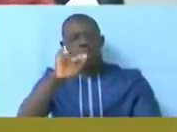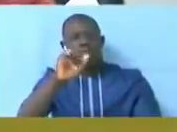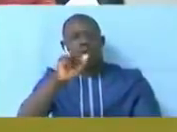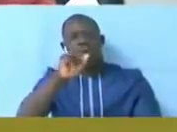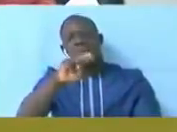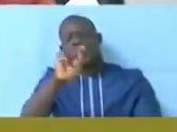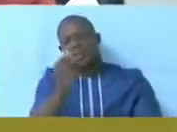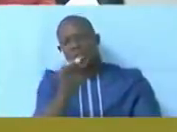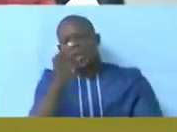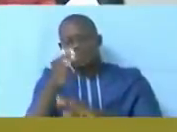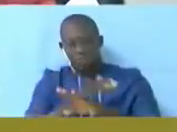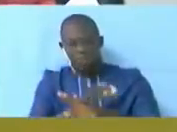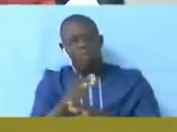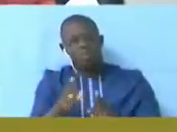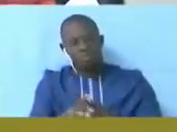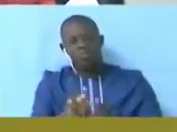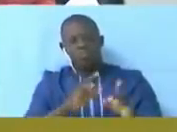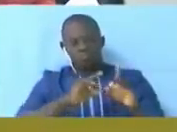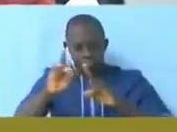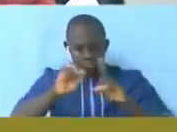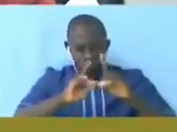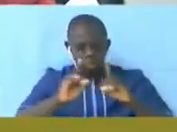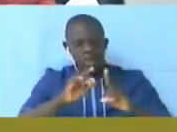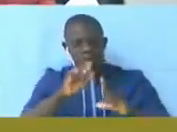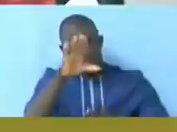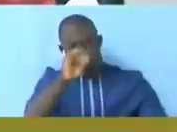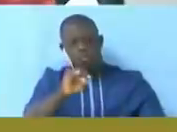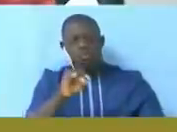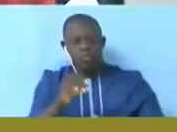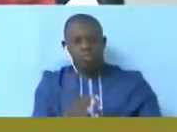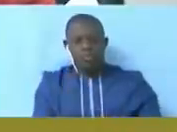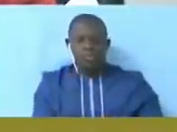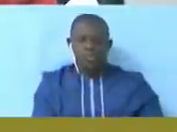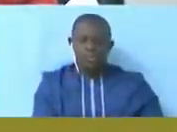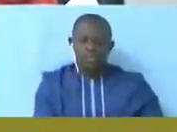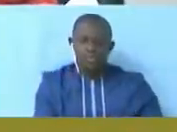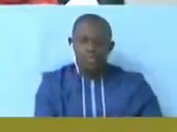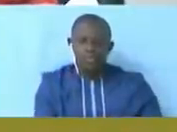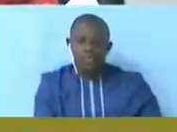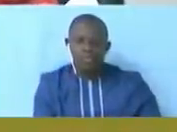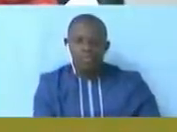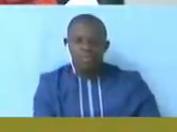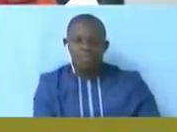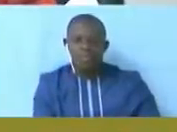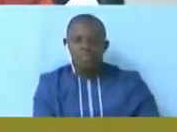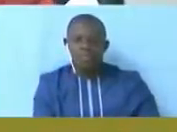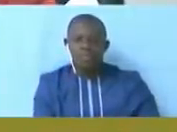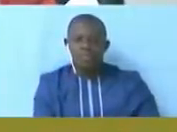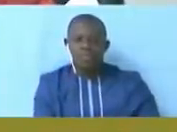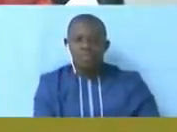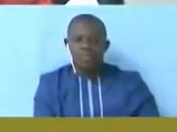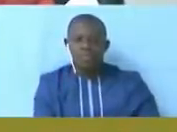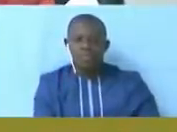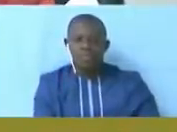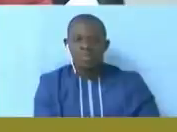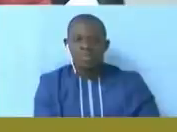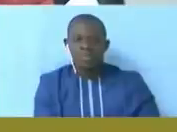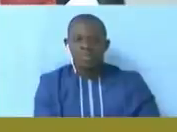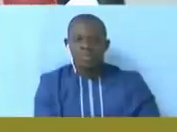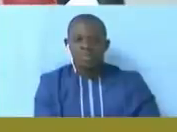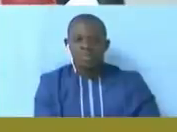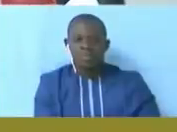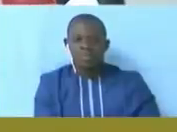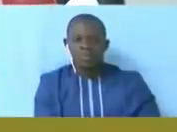ya choki ka foko abasanya na muto aketa kuleti drome ya lonko aketa